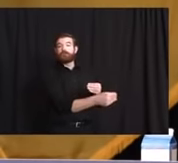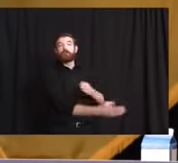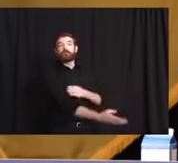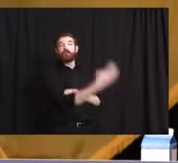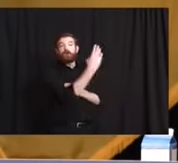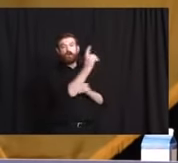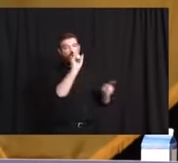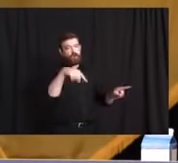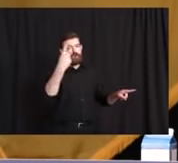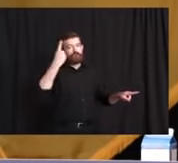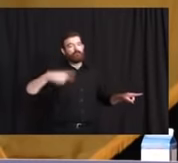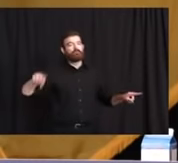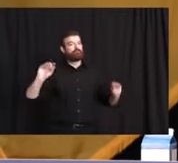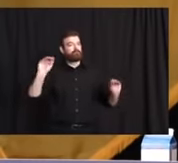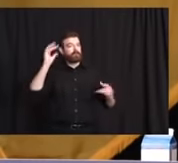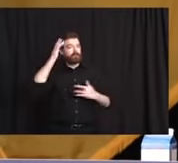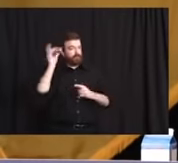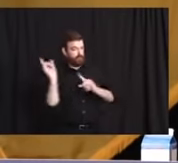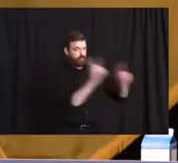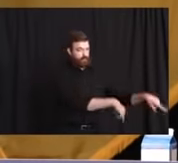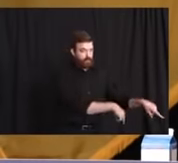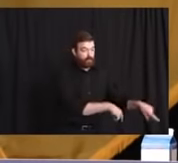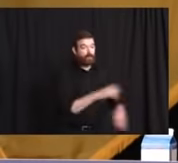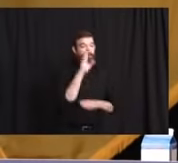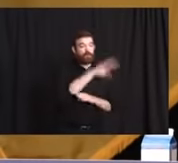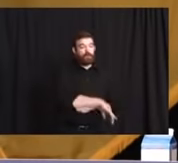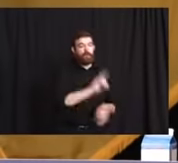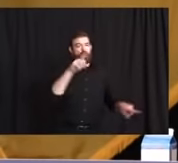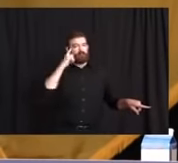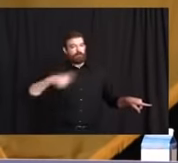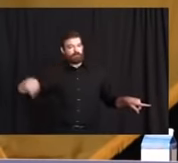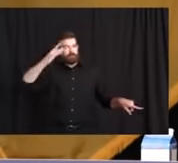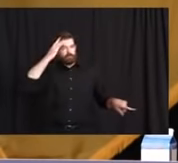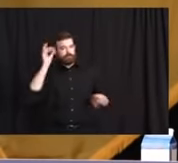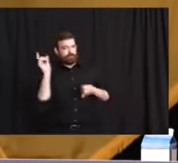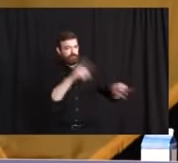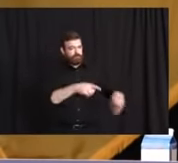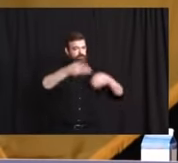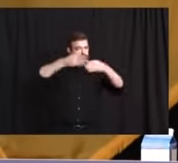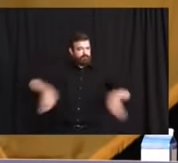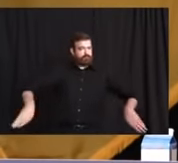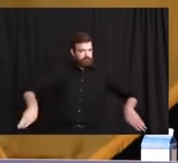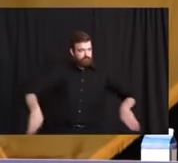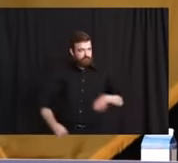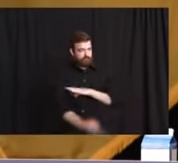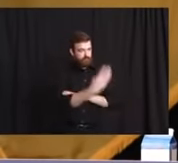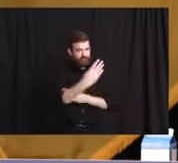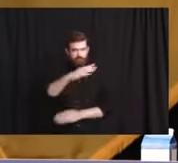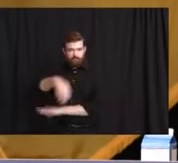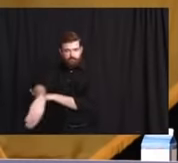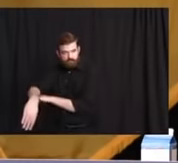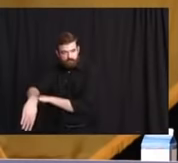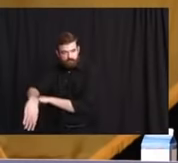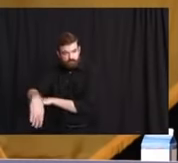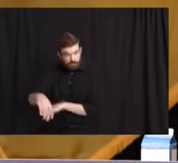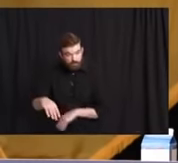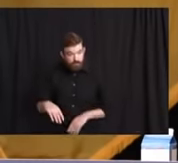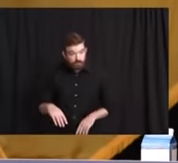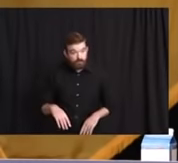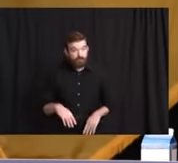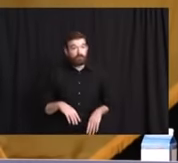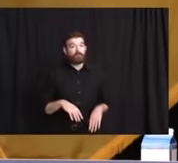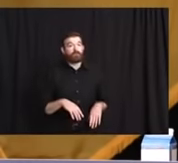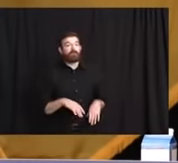to identify separate locations for holding well visits for children. We are also encouraging clinicians